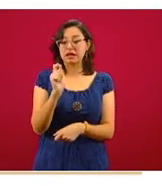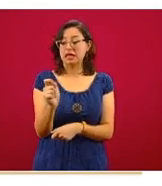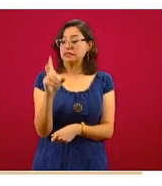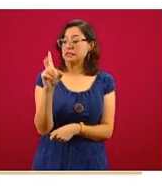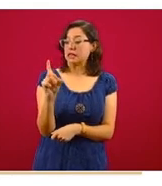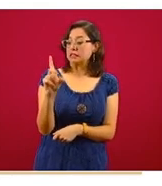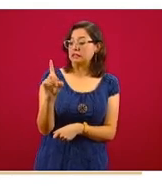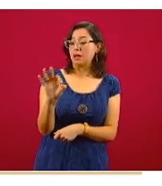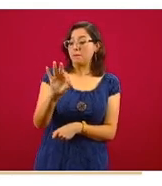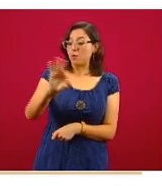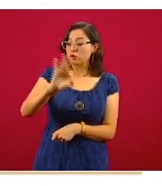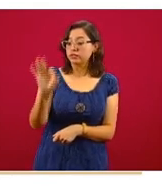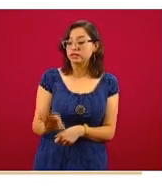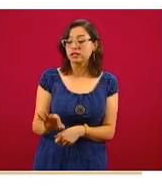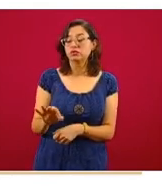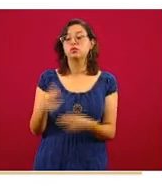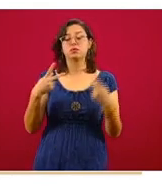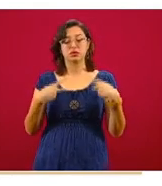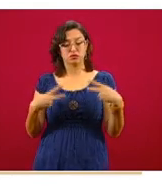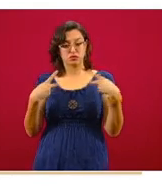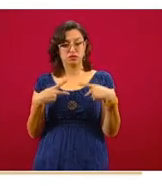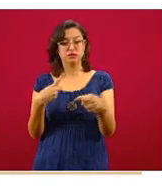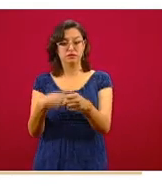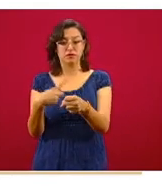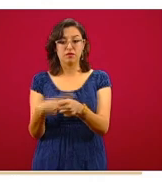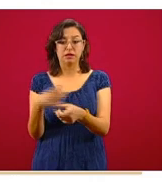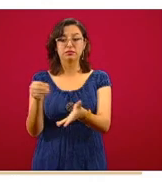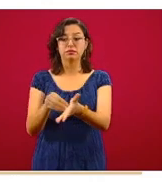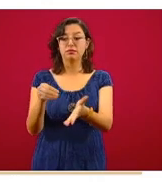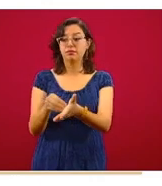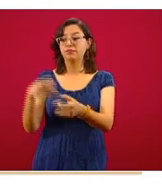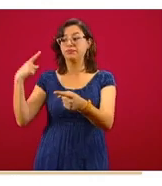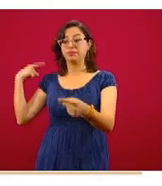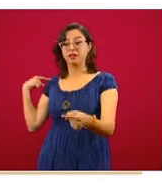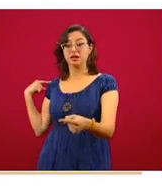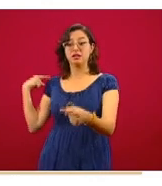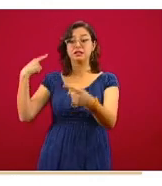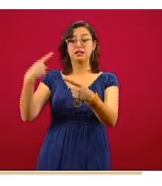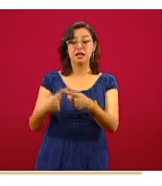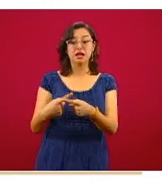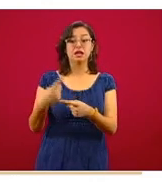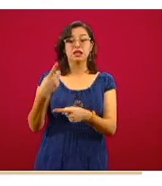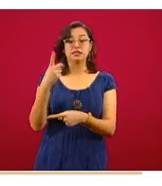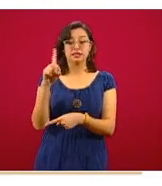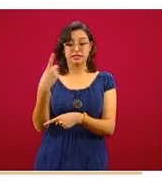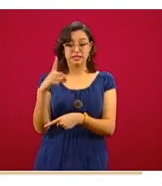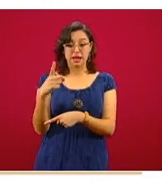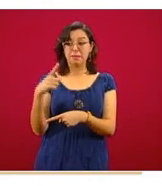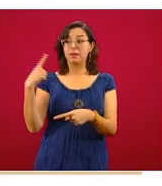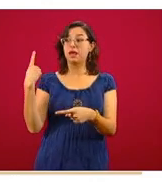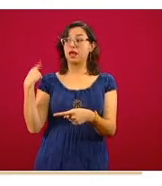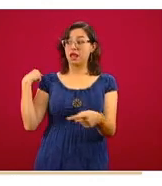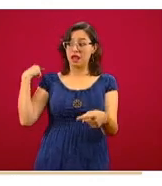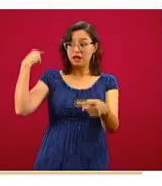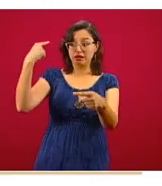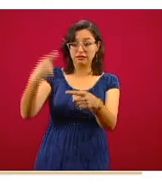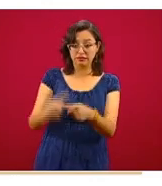cases are now near 1/3 of the total amount of cases that have been